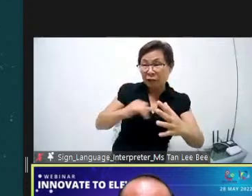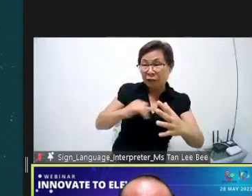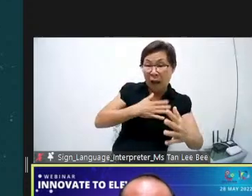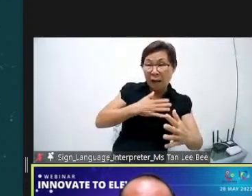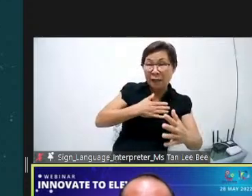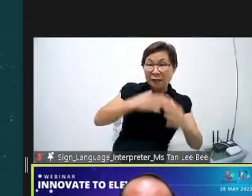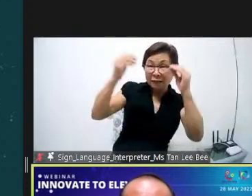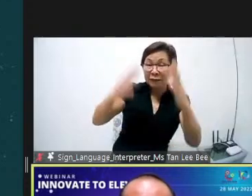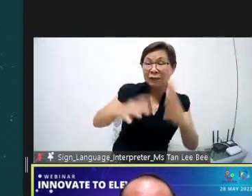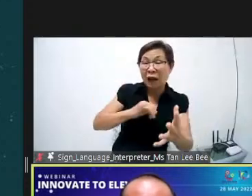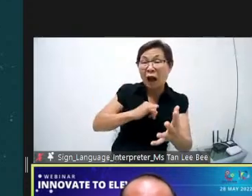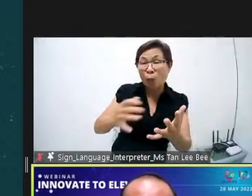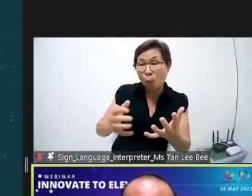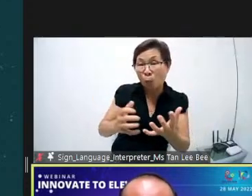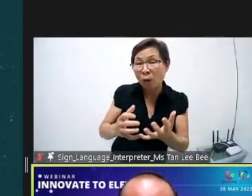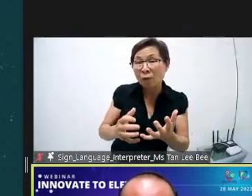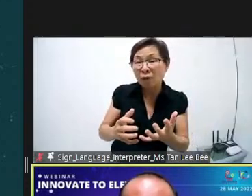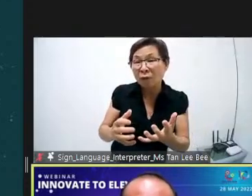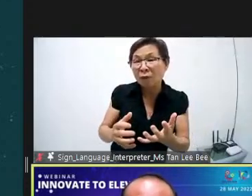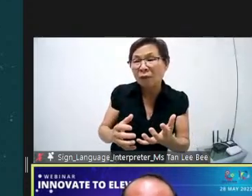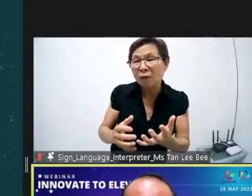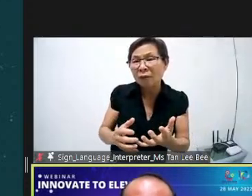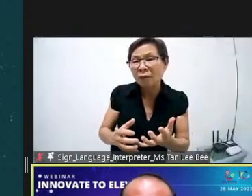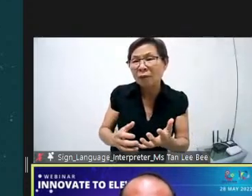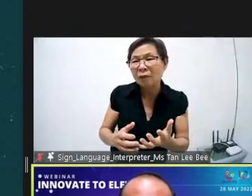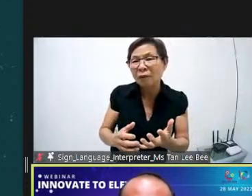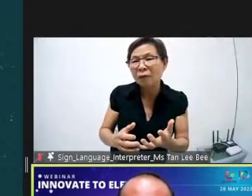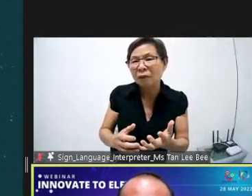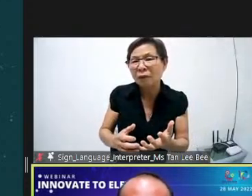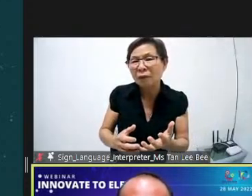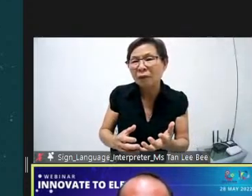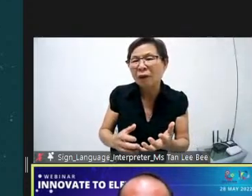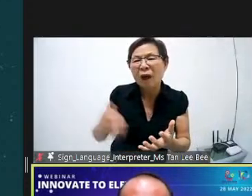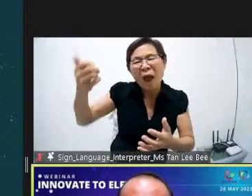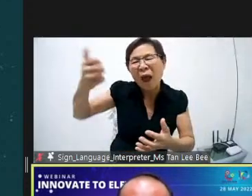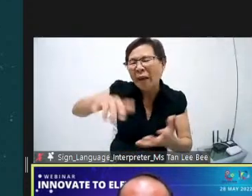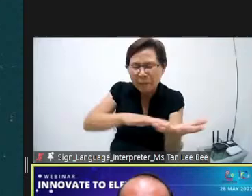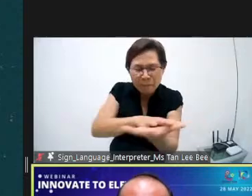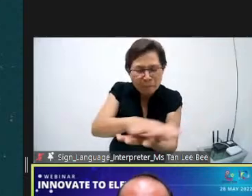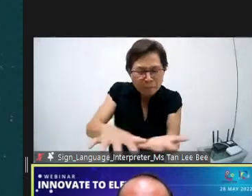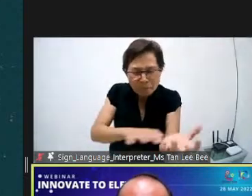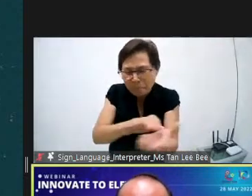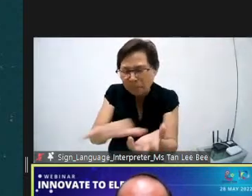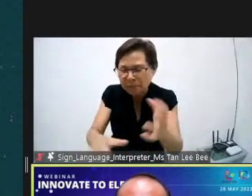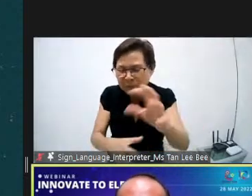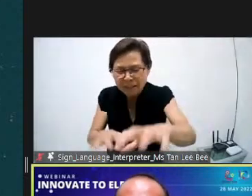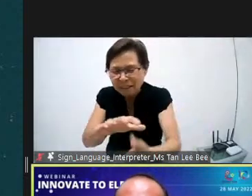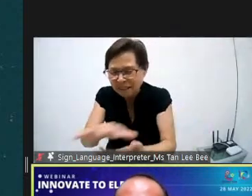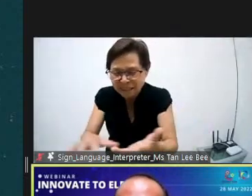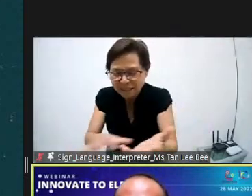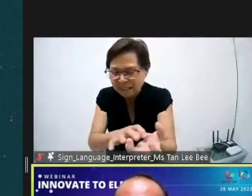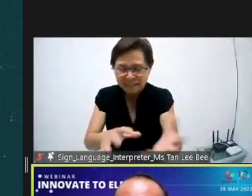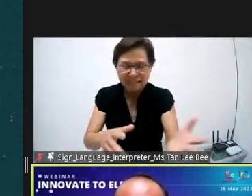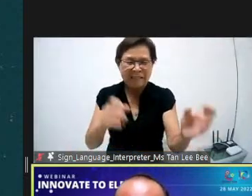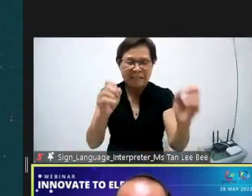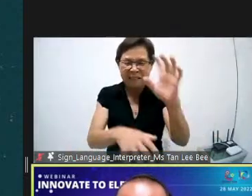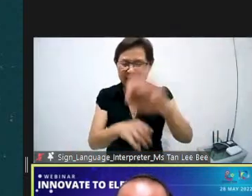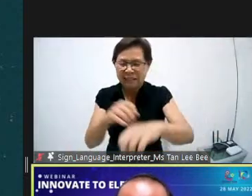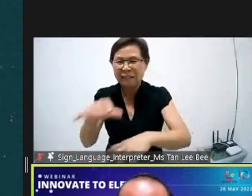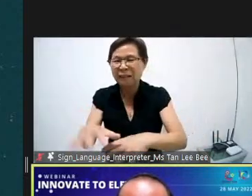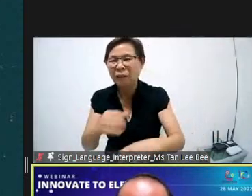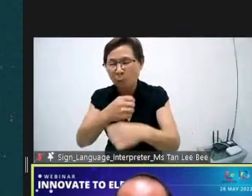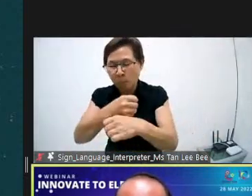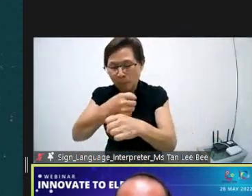So for me, as any stand or any messy, let me to create a